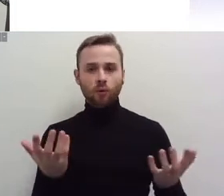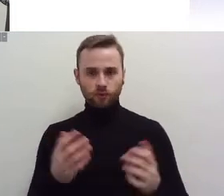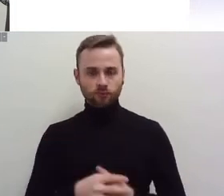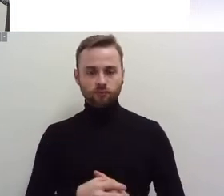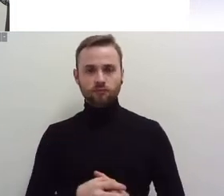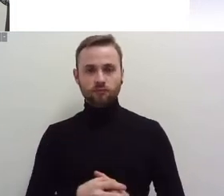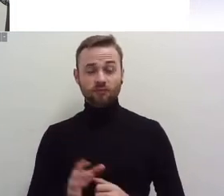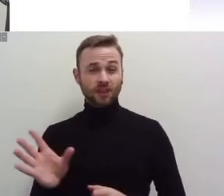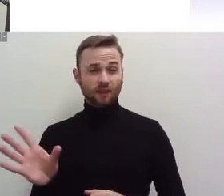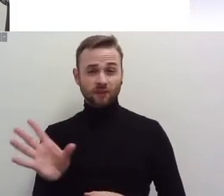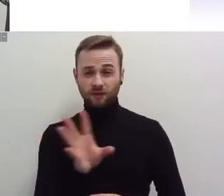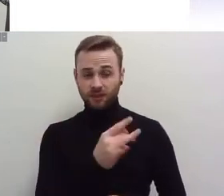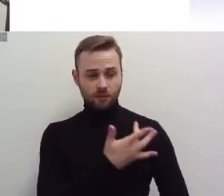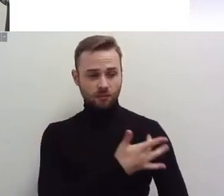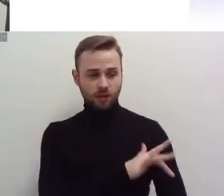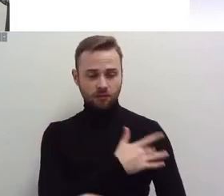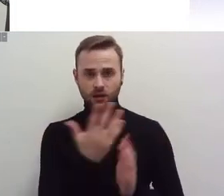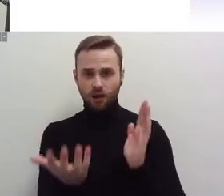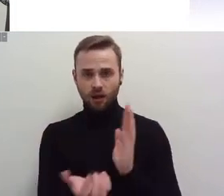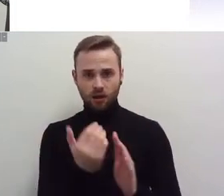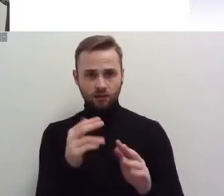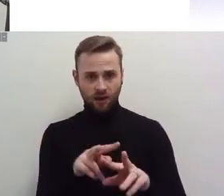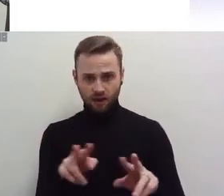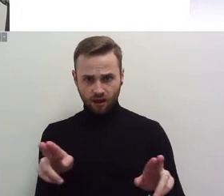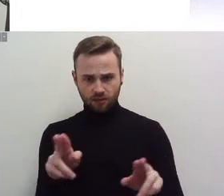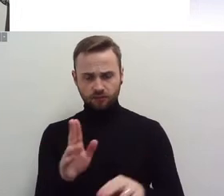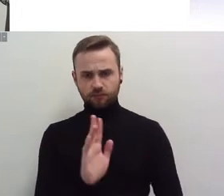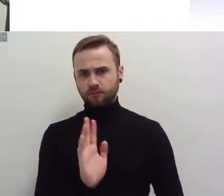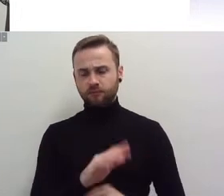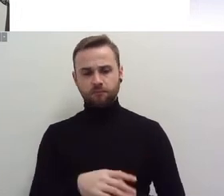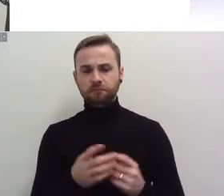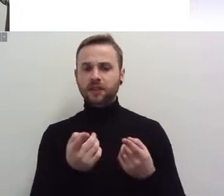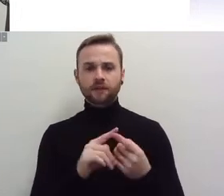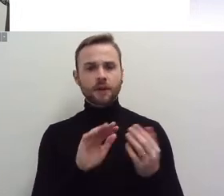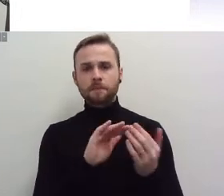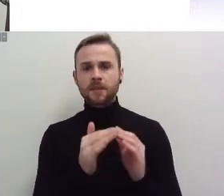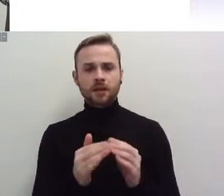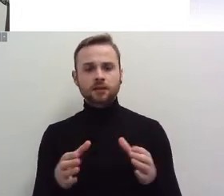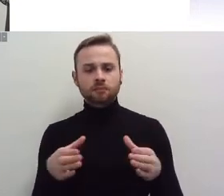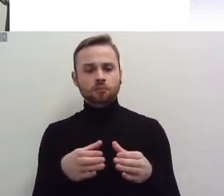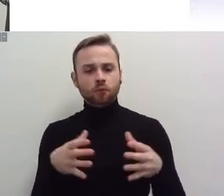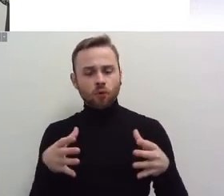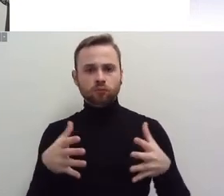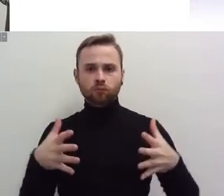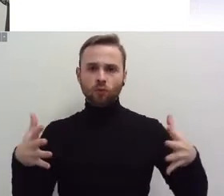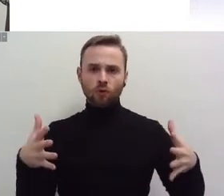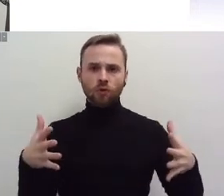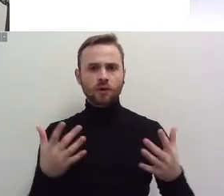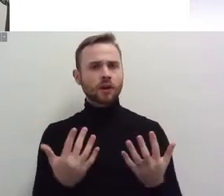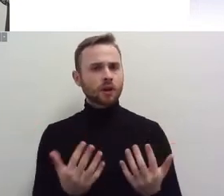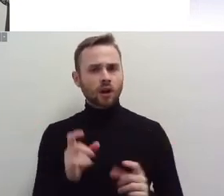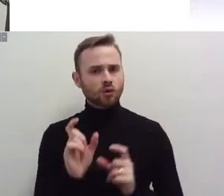factor here. In areas that are more smaller municipalities, more rural, for